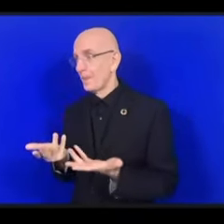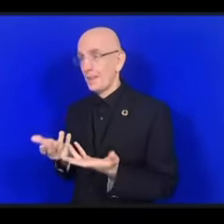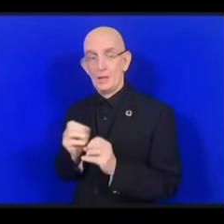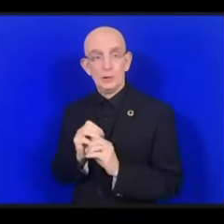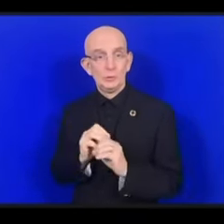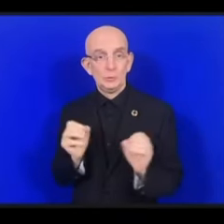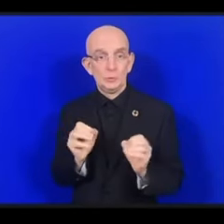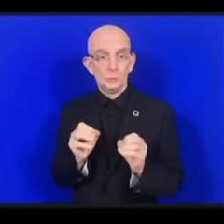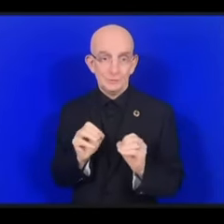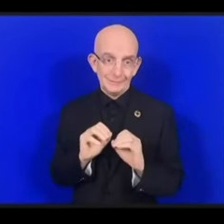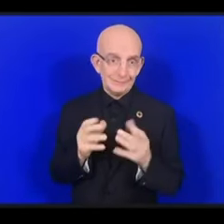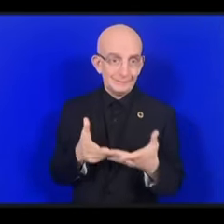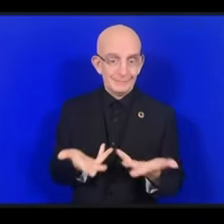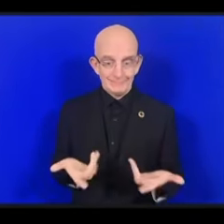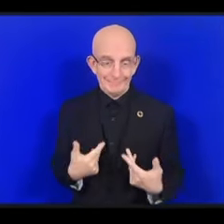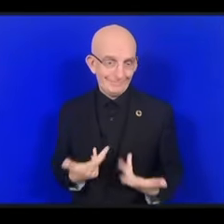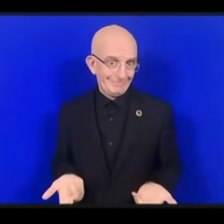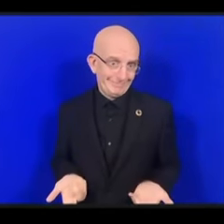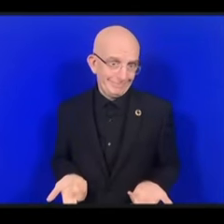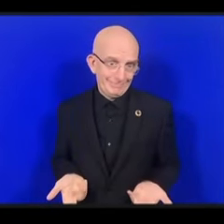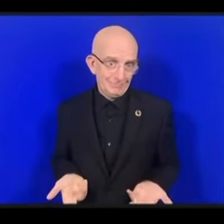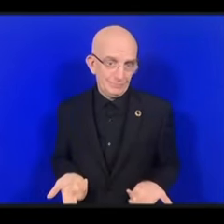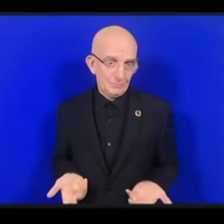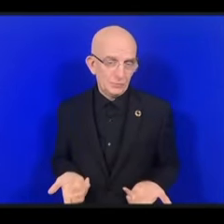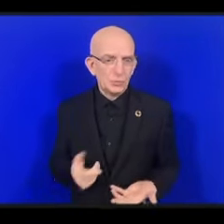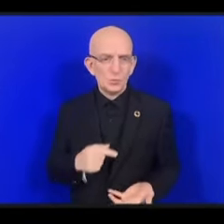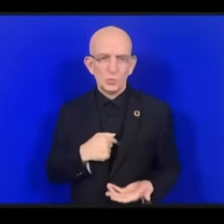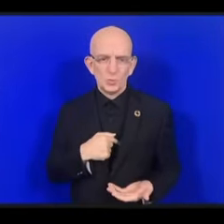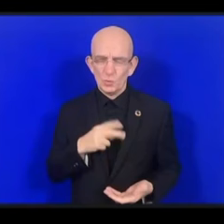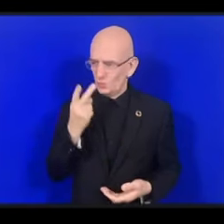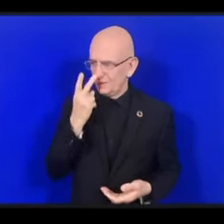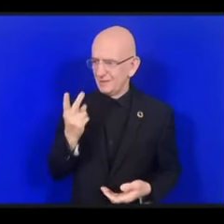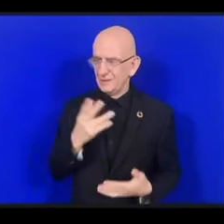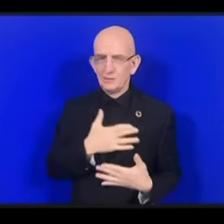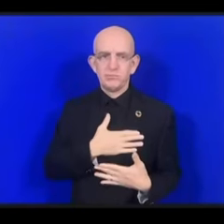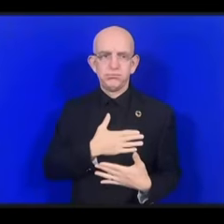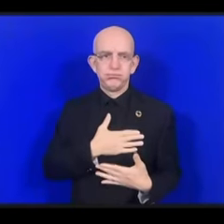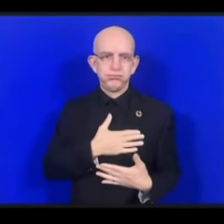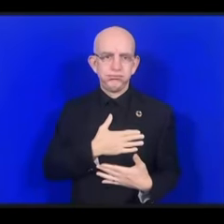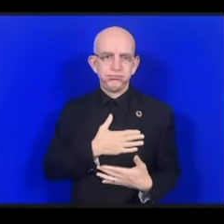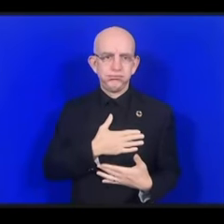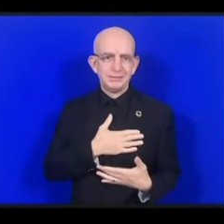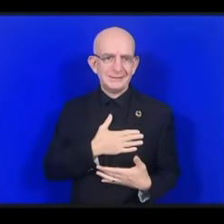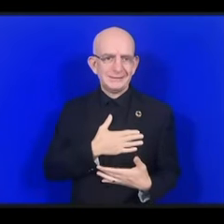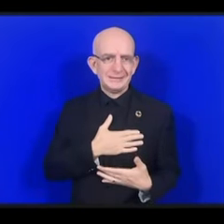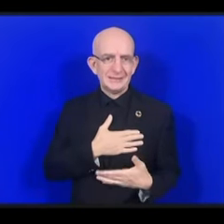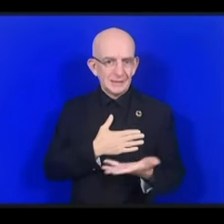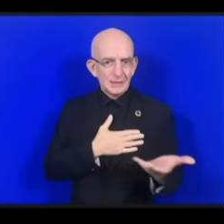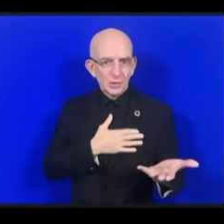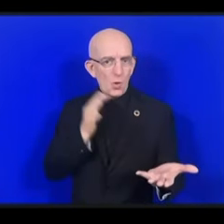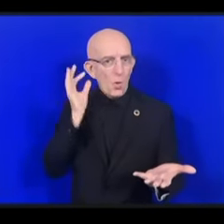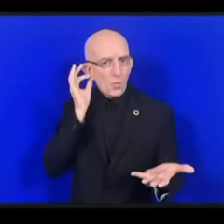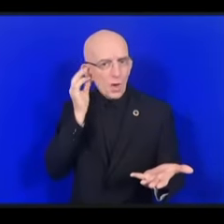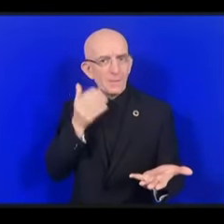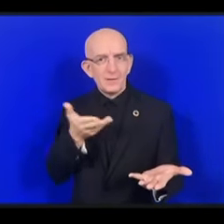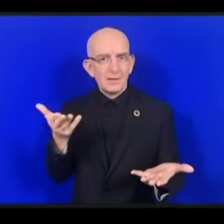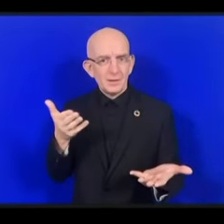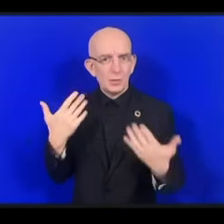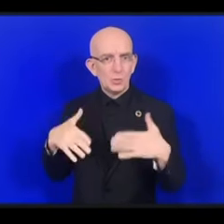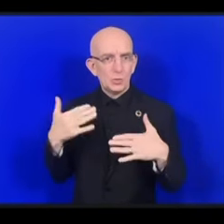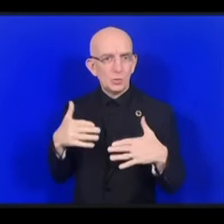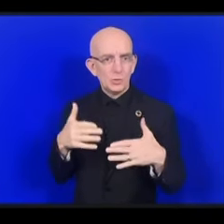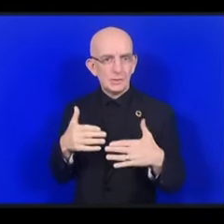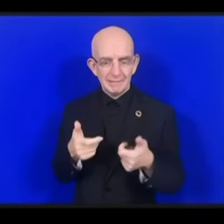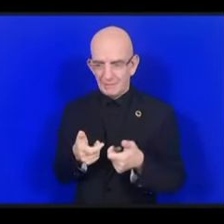sexual harassment, defamation, and hate speech than their male counterparts. Beyond